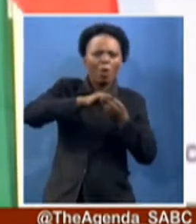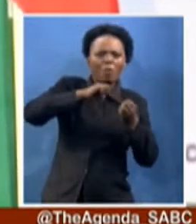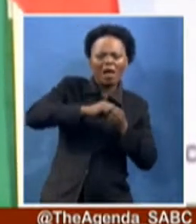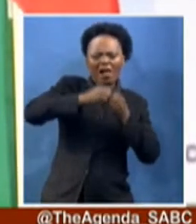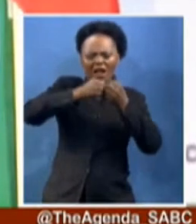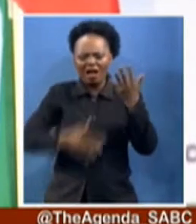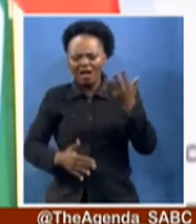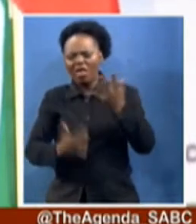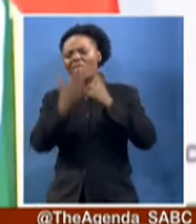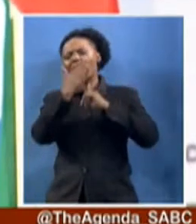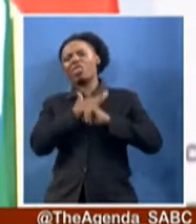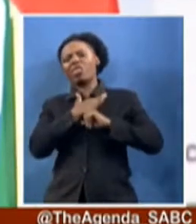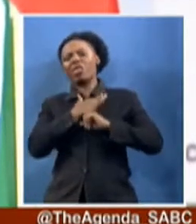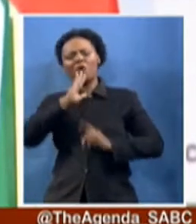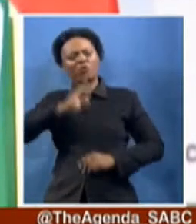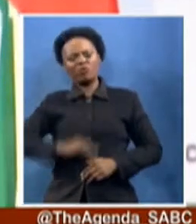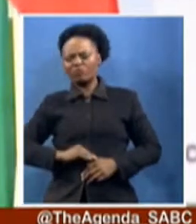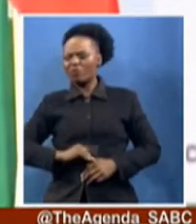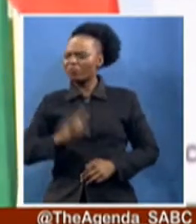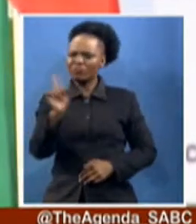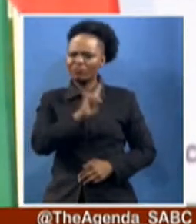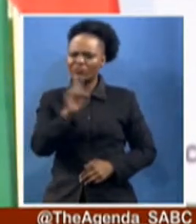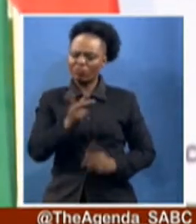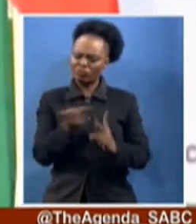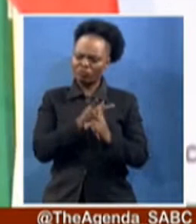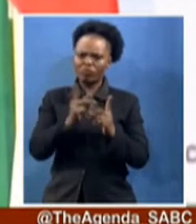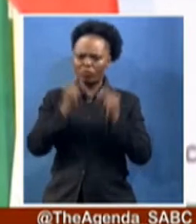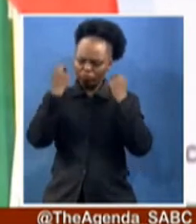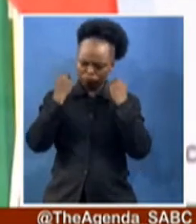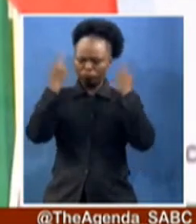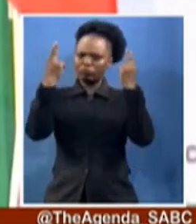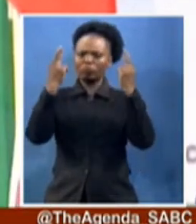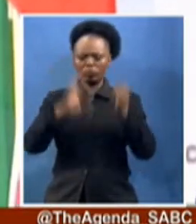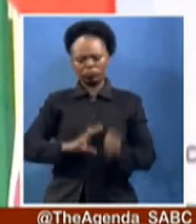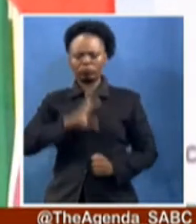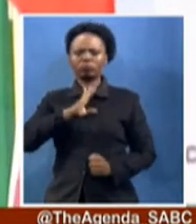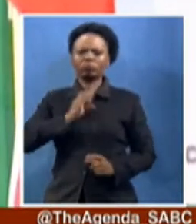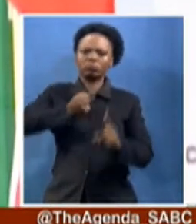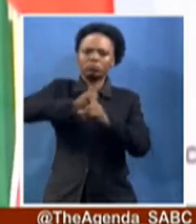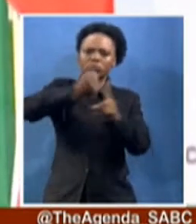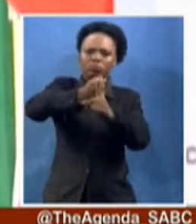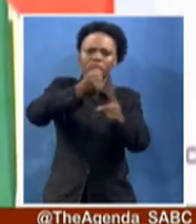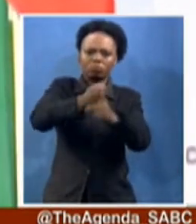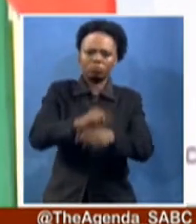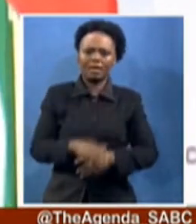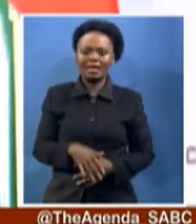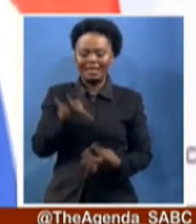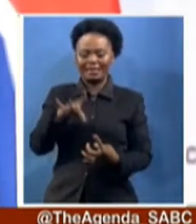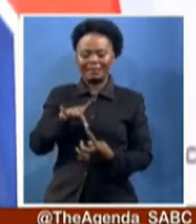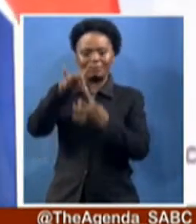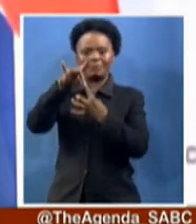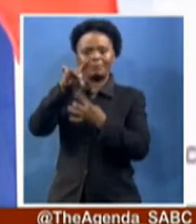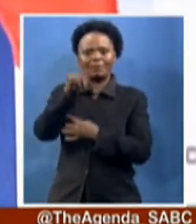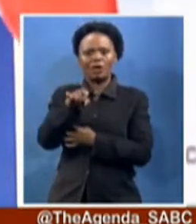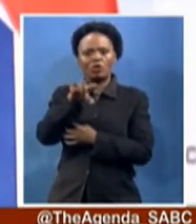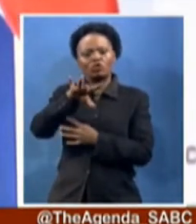It was befitting that we chose this province, the Free State, where it all